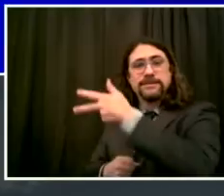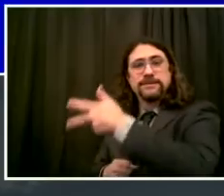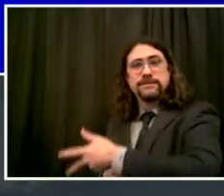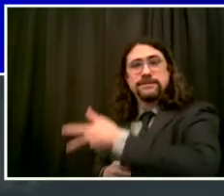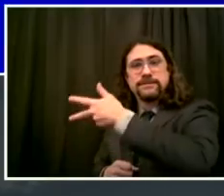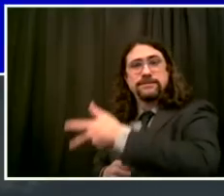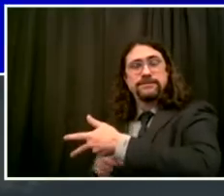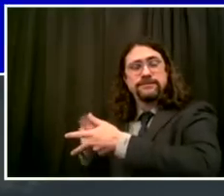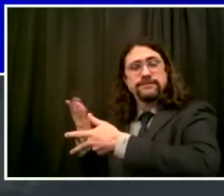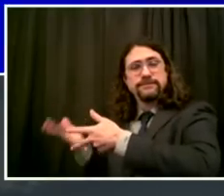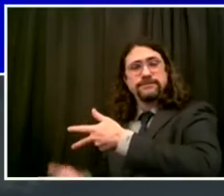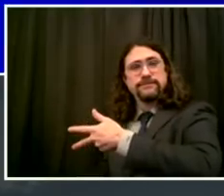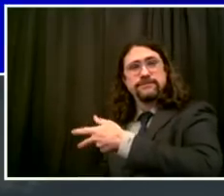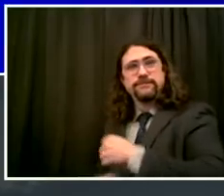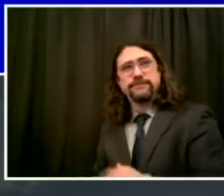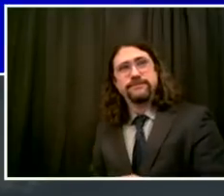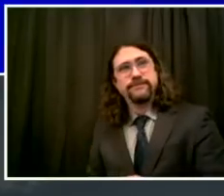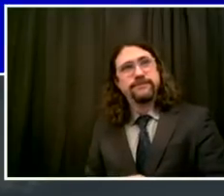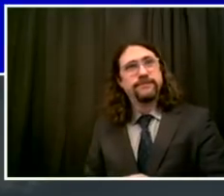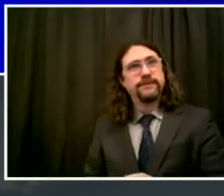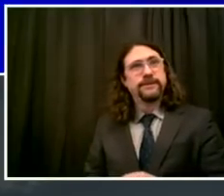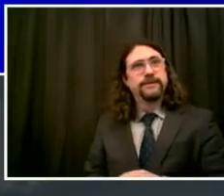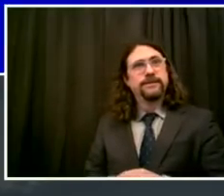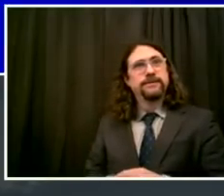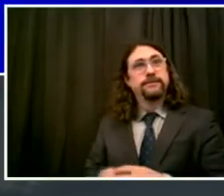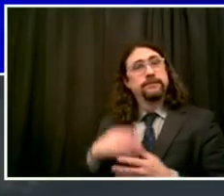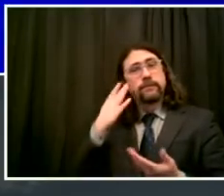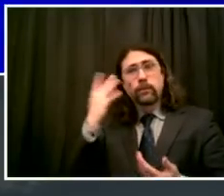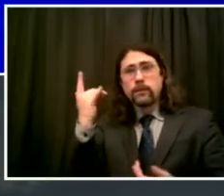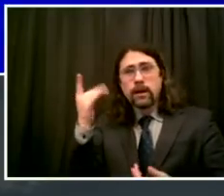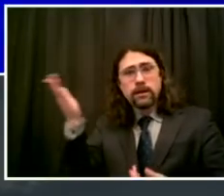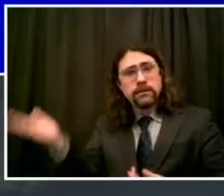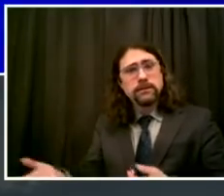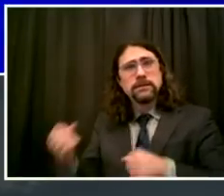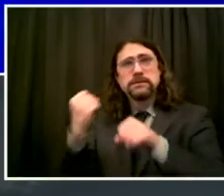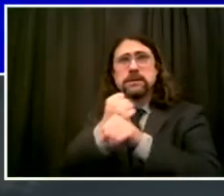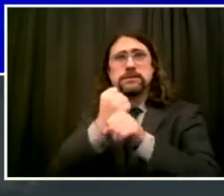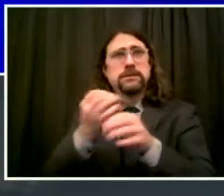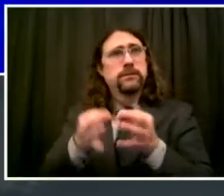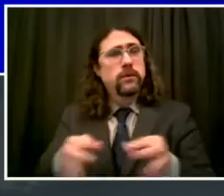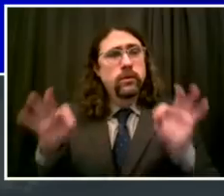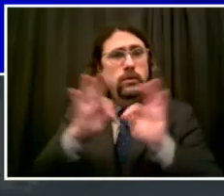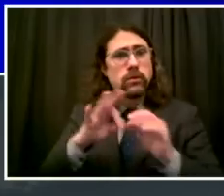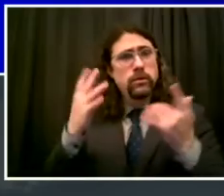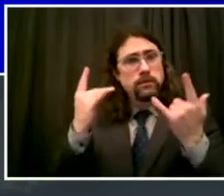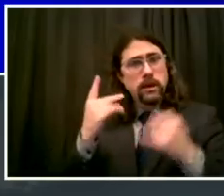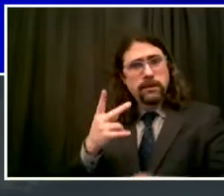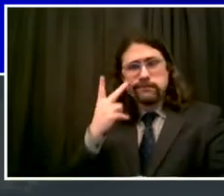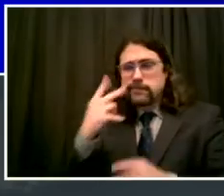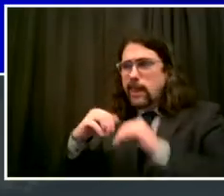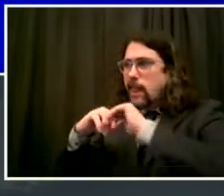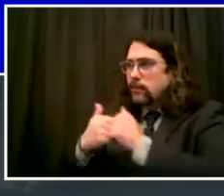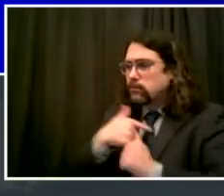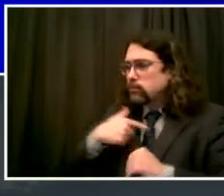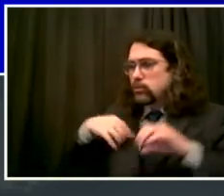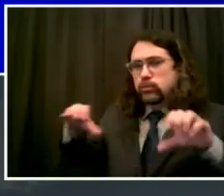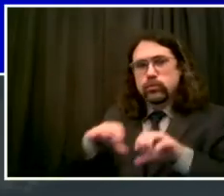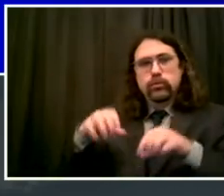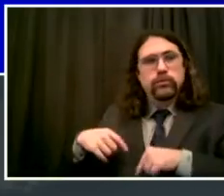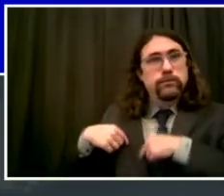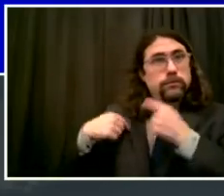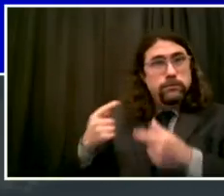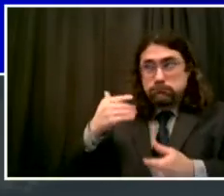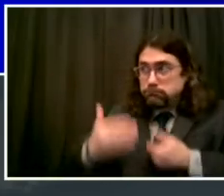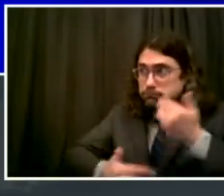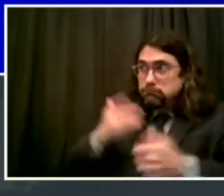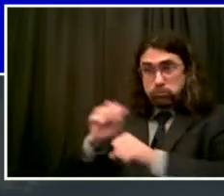this is what we look at every single day to see how we're doing in this city and where we're going. Today, I have